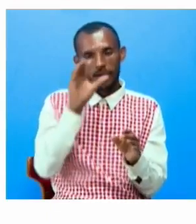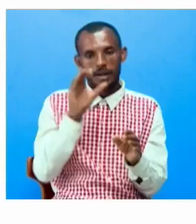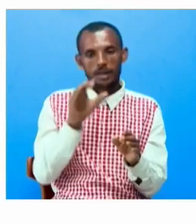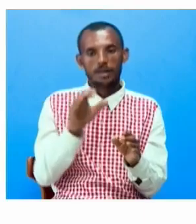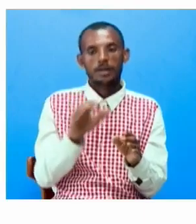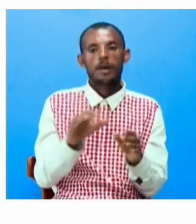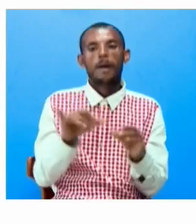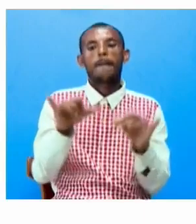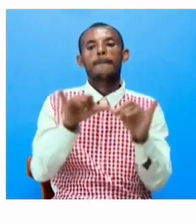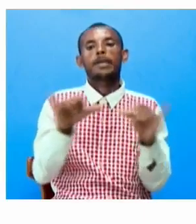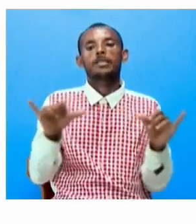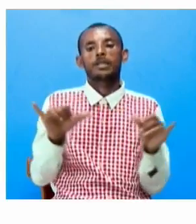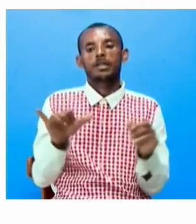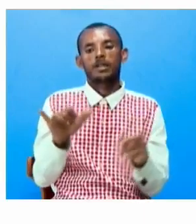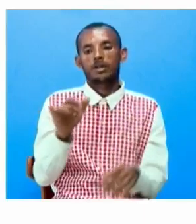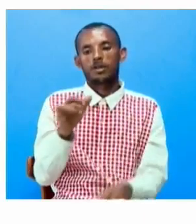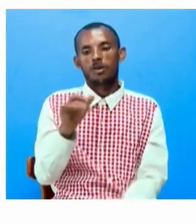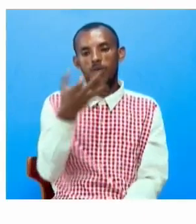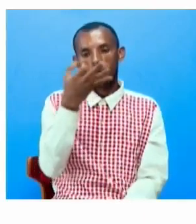the measure